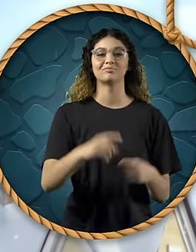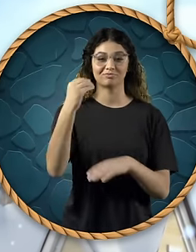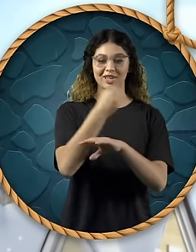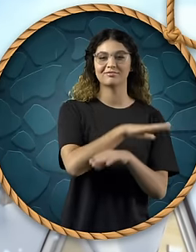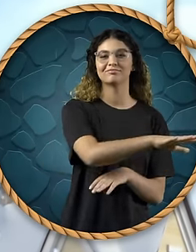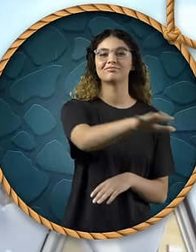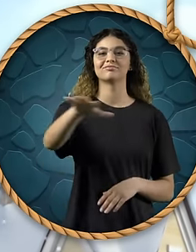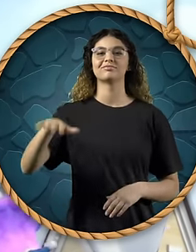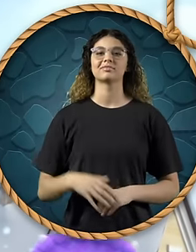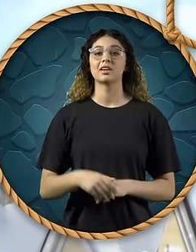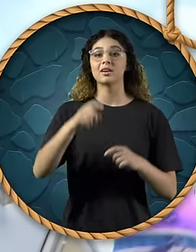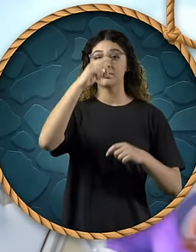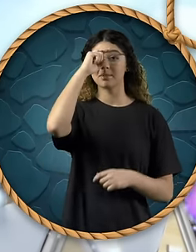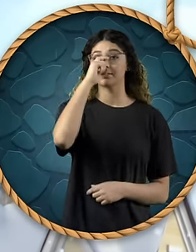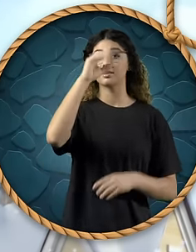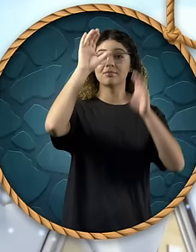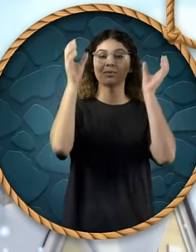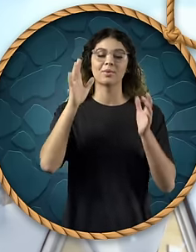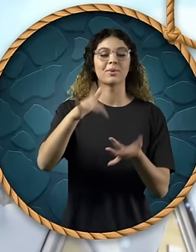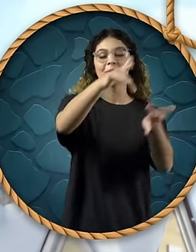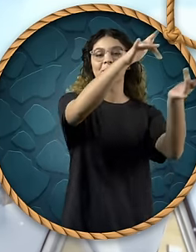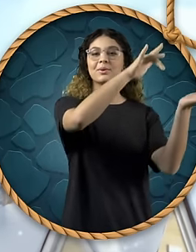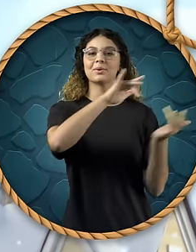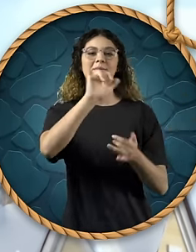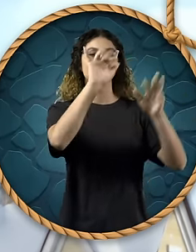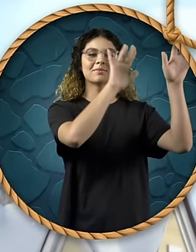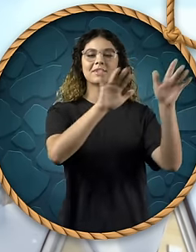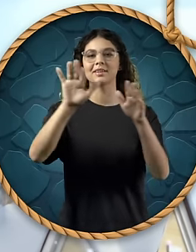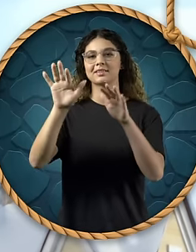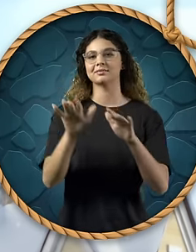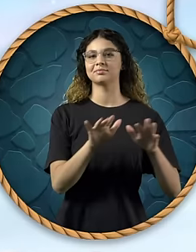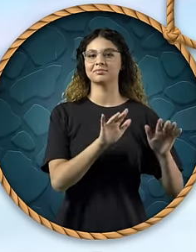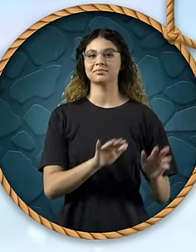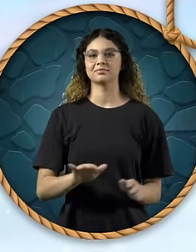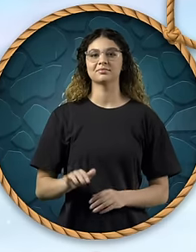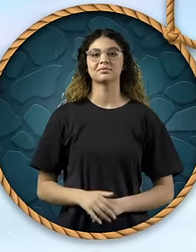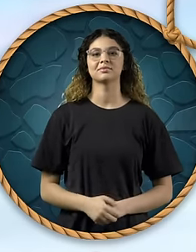rink. While Blitz and Tango whirled like snowflakes.